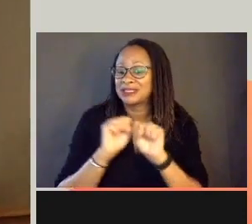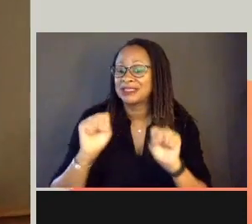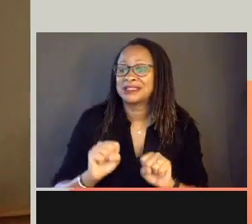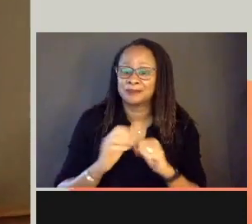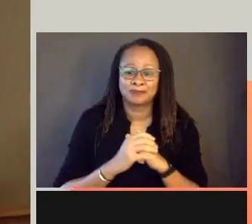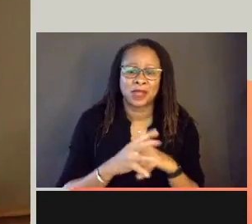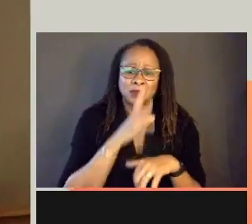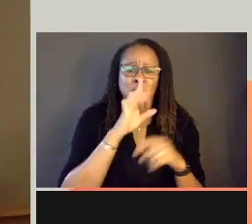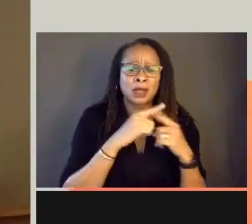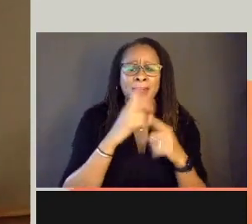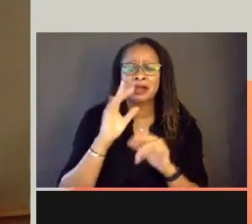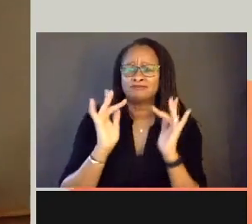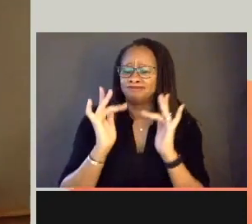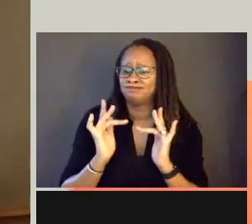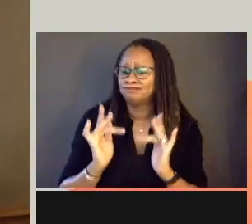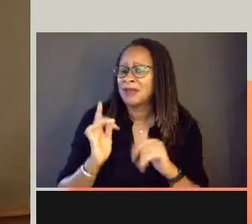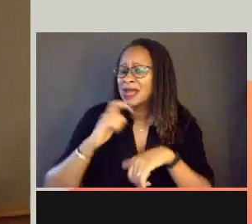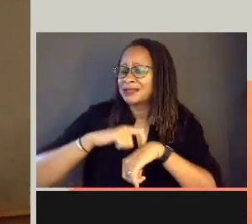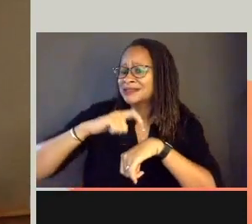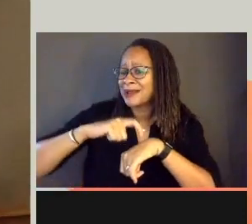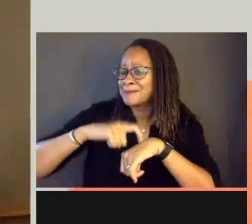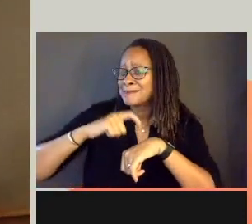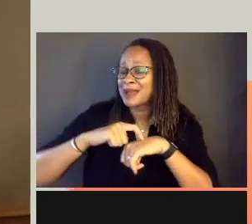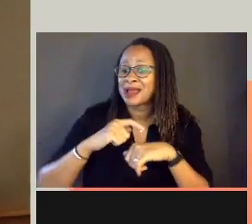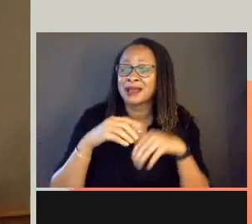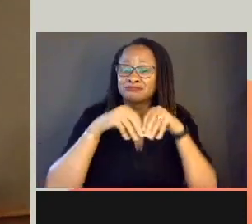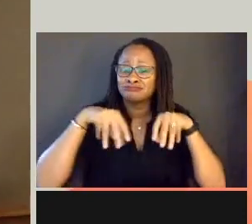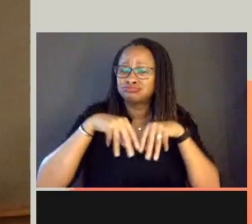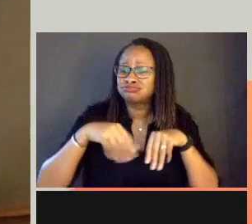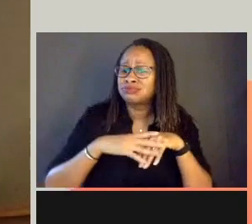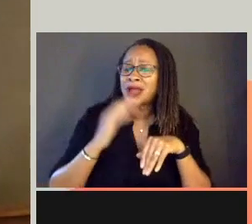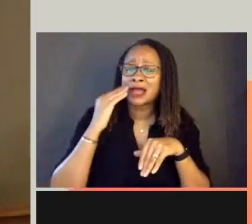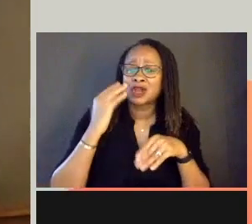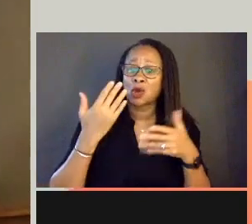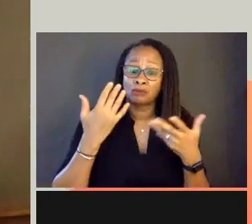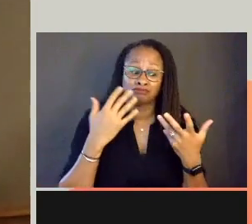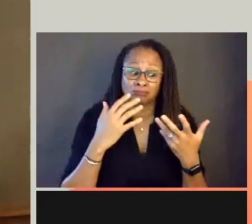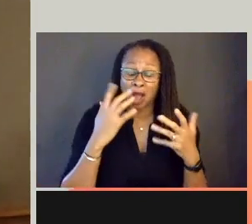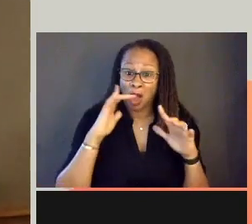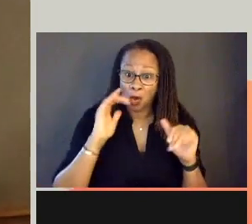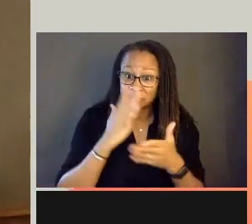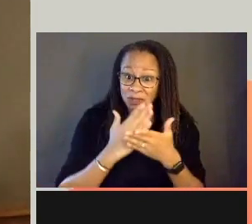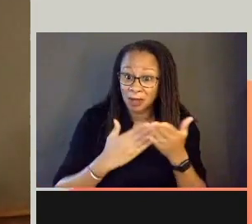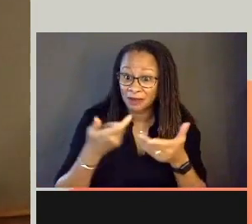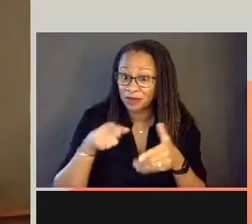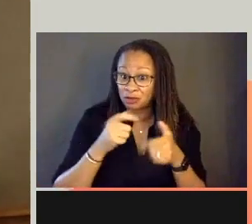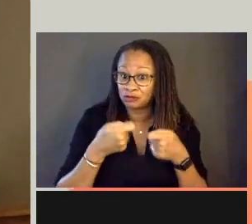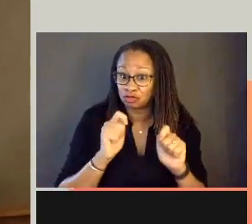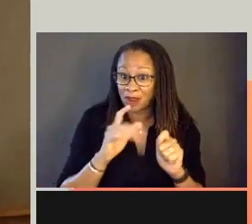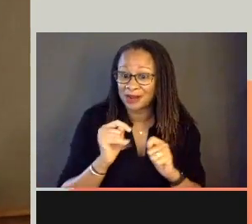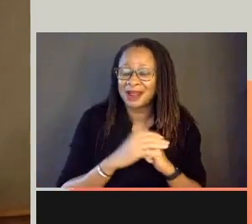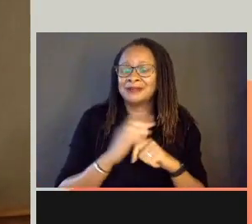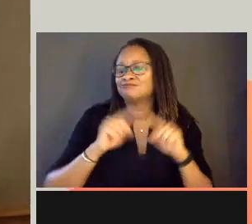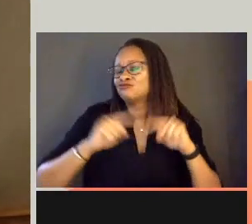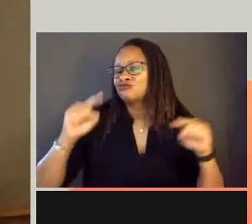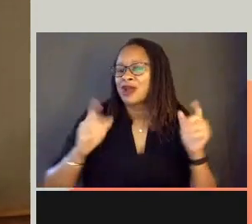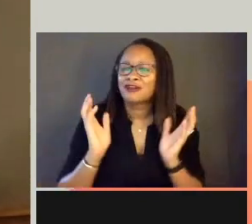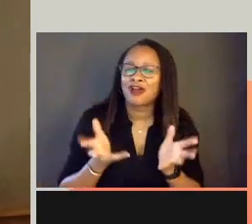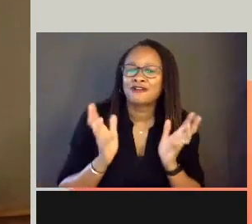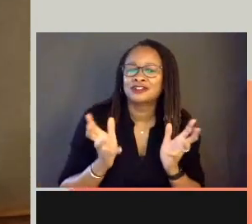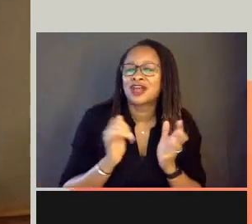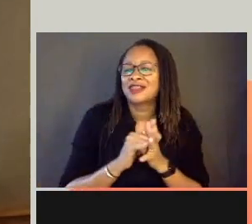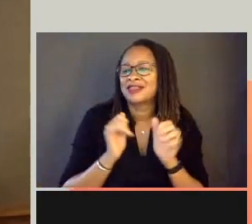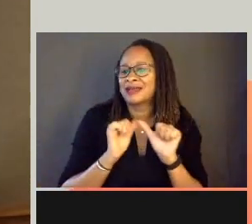time, which I hope some of you have been popping in to try out that feature, which is a kind of randomized conversations that last